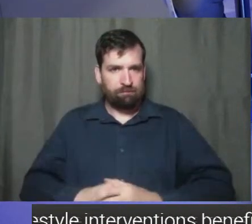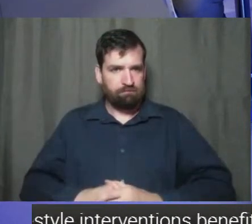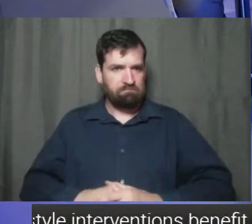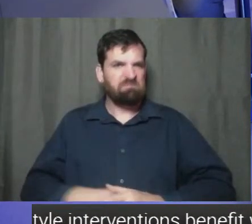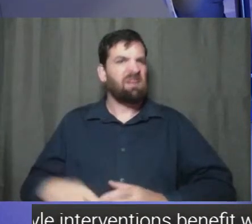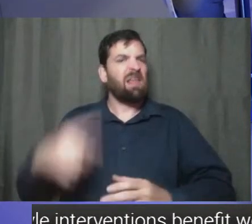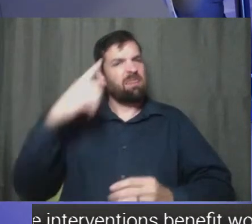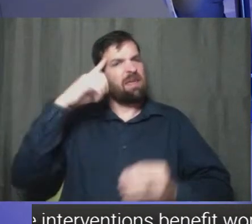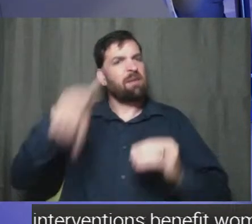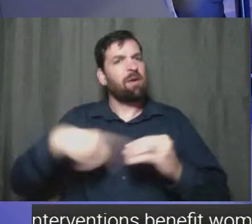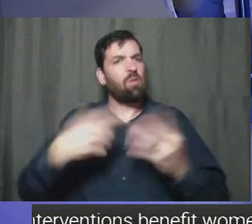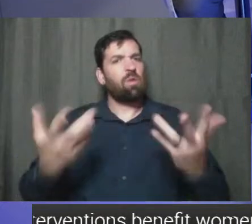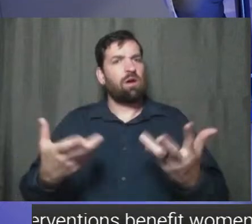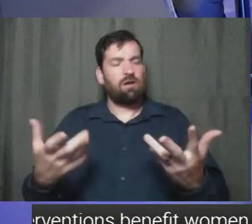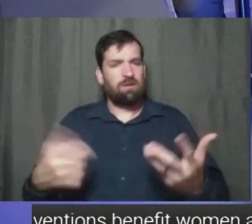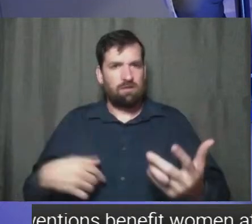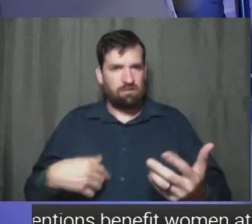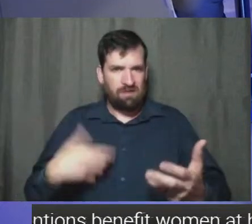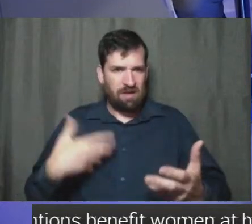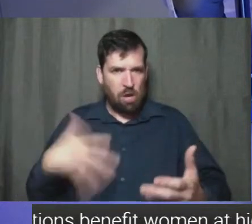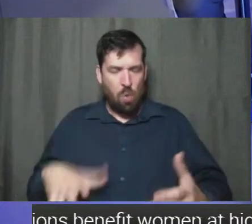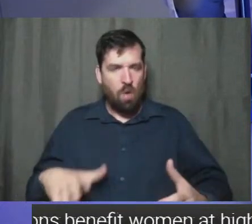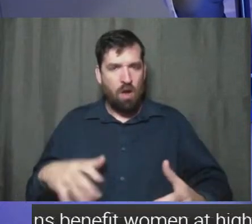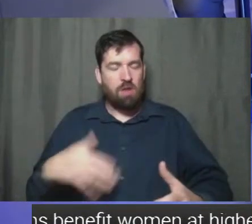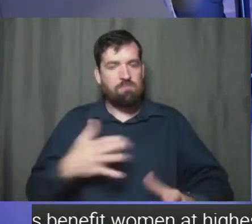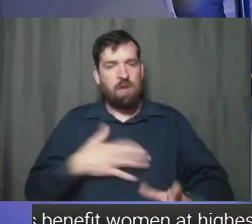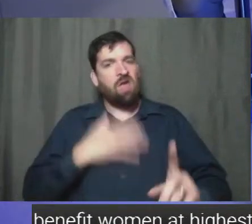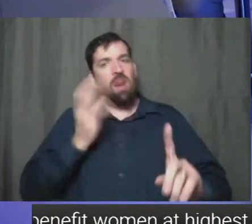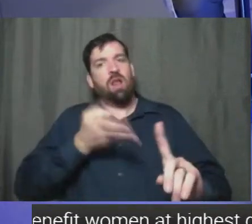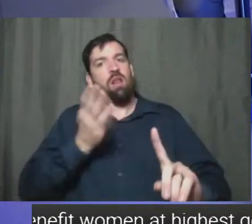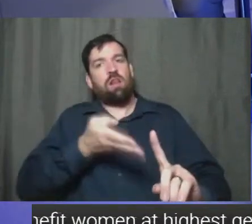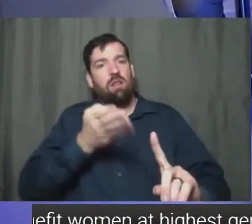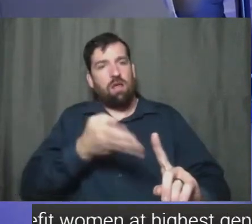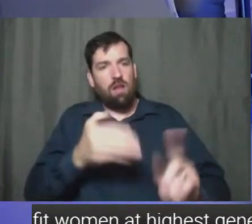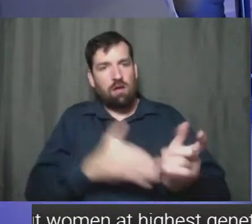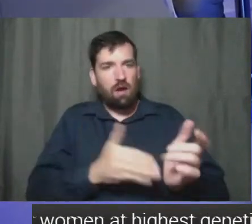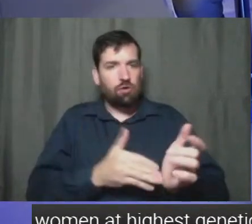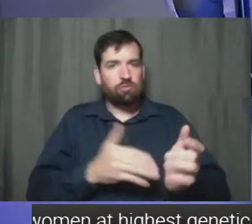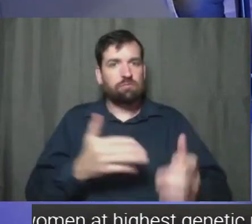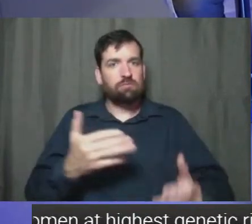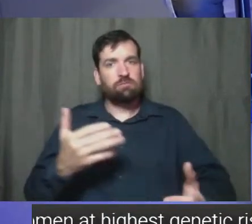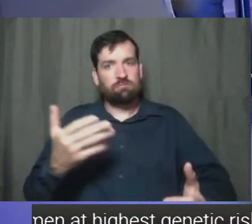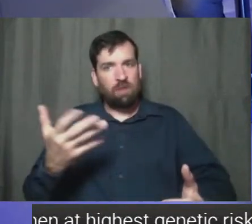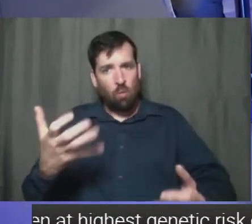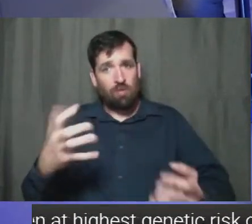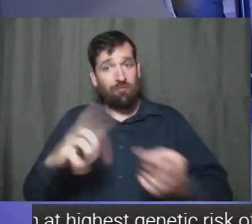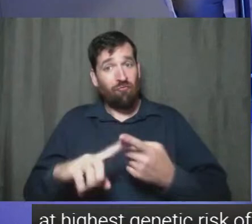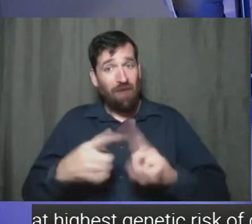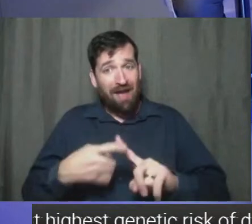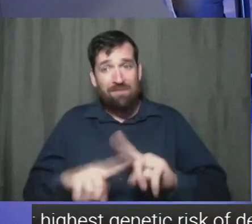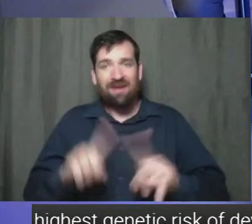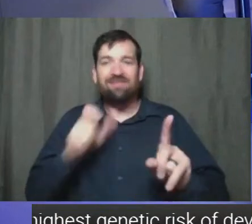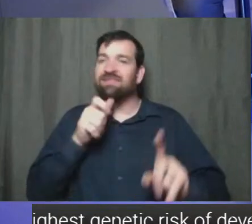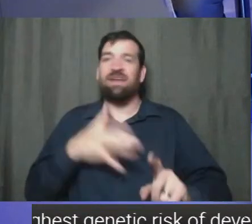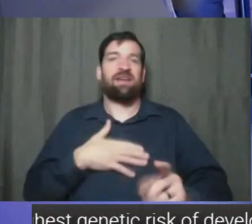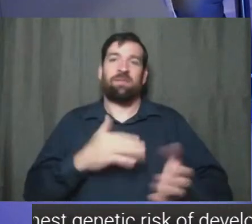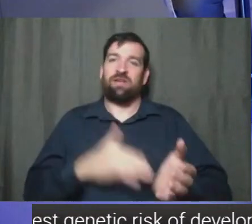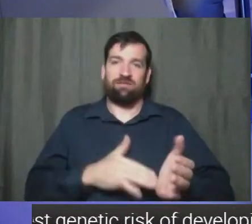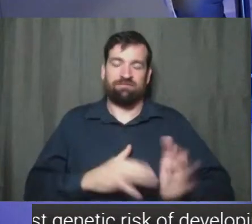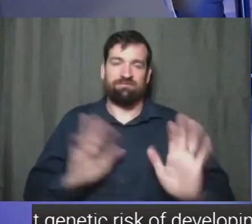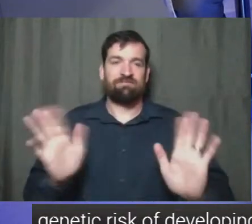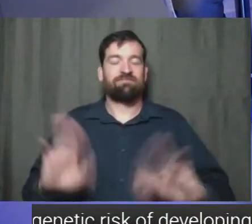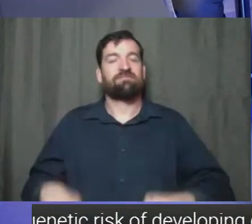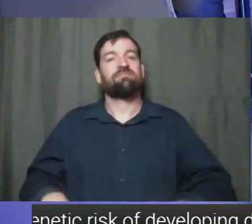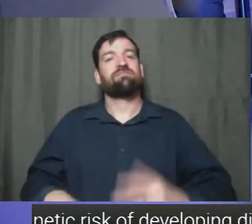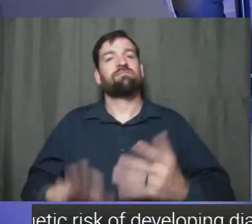don't want you to be my chronic doctor for the rest of my life. I'd like to be your friend, but I don't want you to be my doctor. So how do I